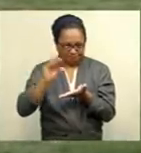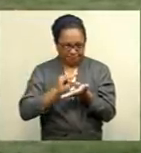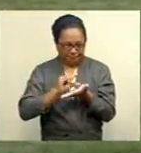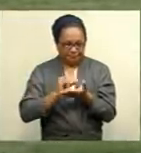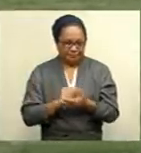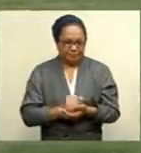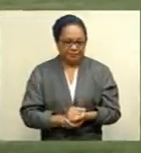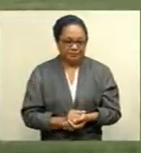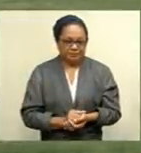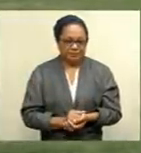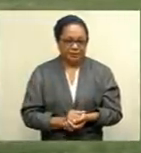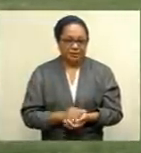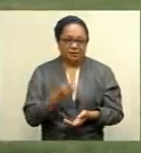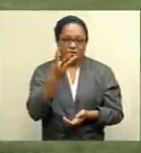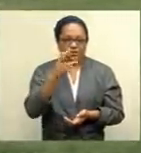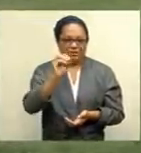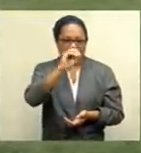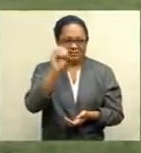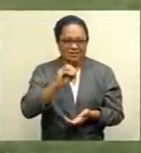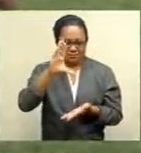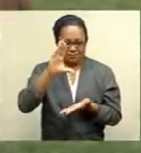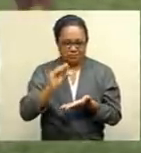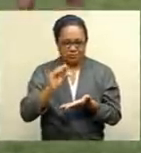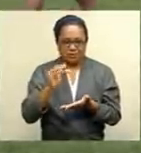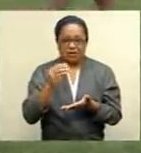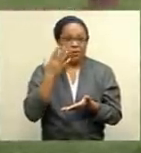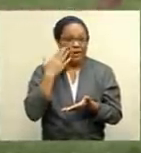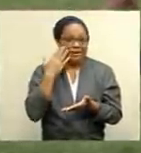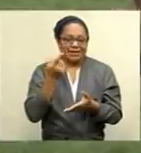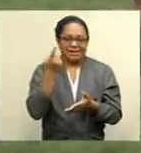by 30% in the last year.